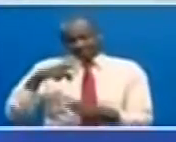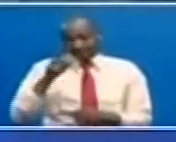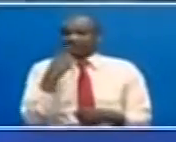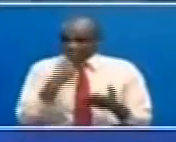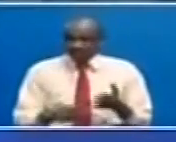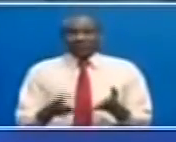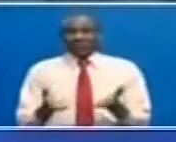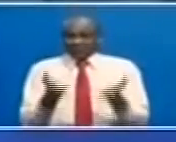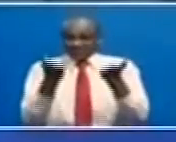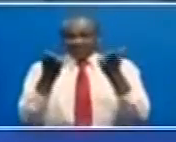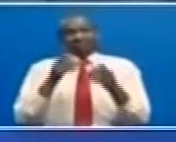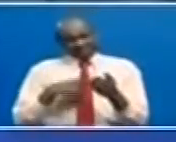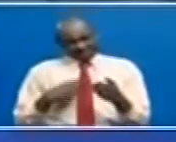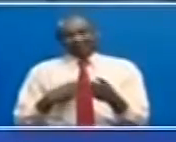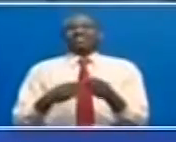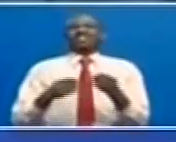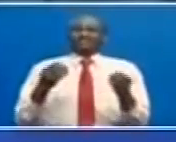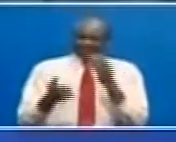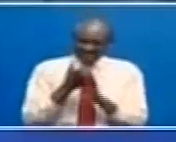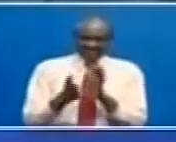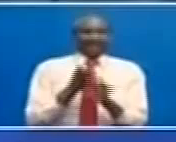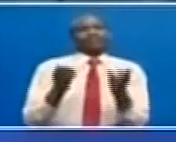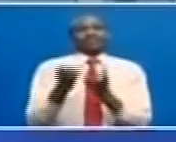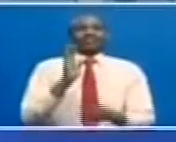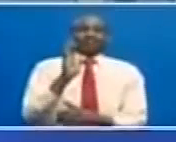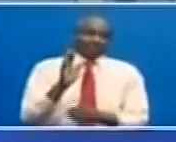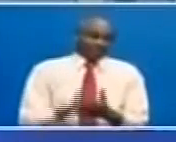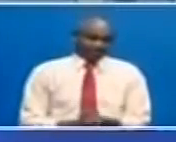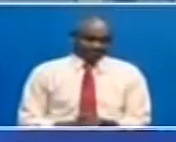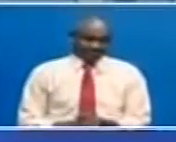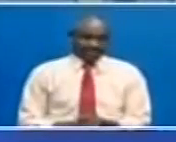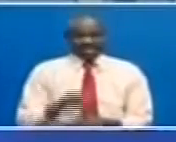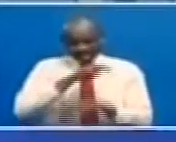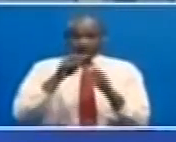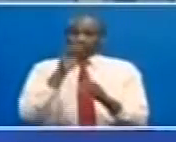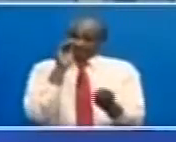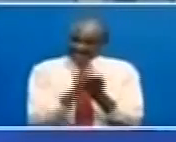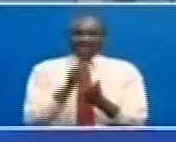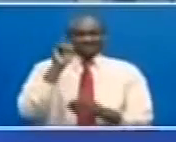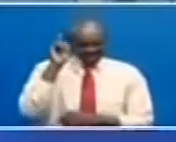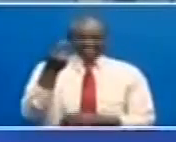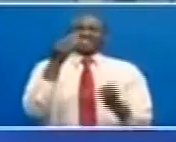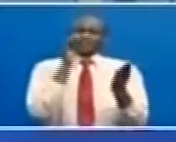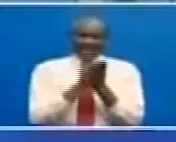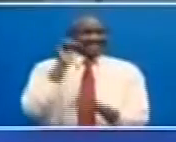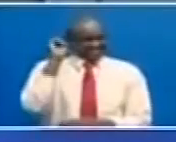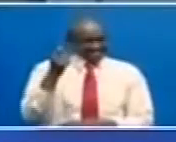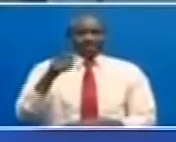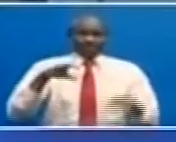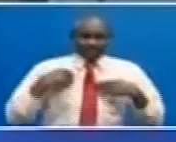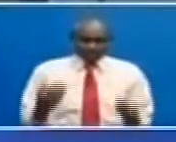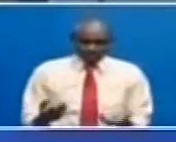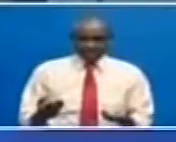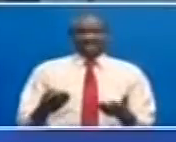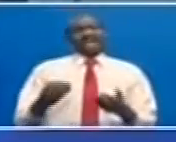to accelerate the bank's debit and credit card business. National Bank was among the first banks in Kenya to embrace the